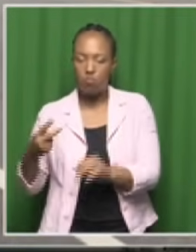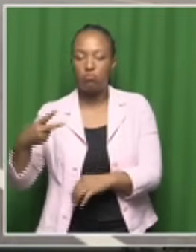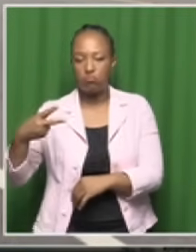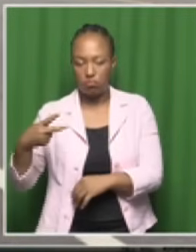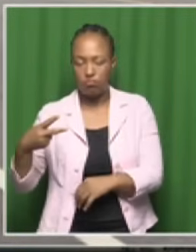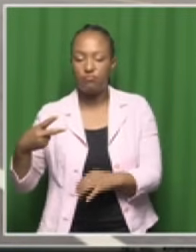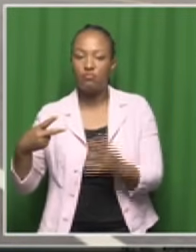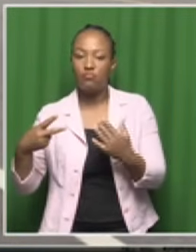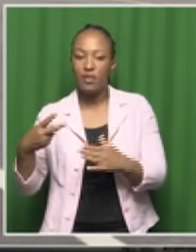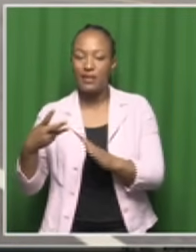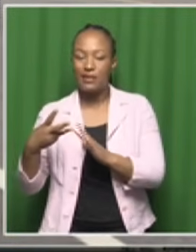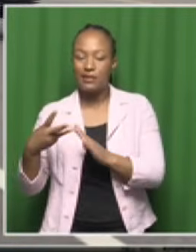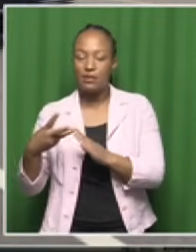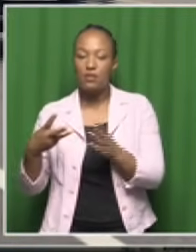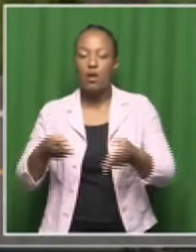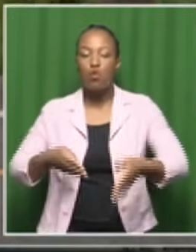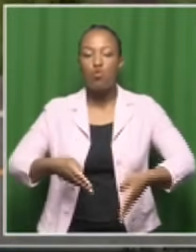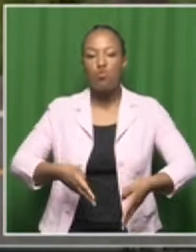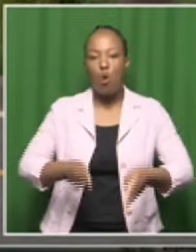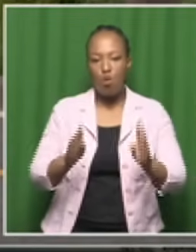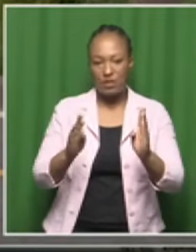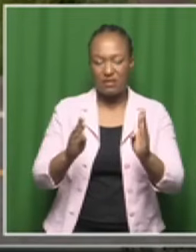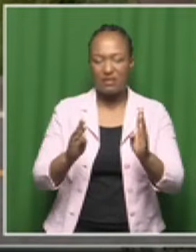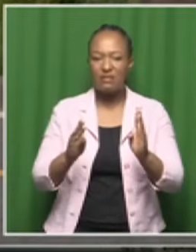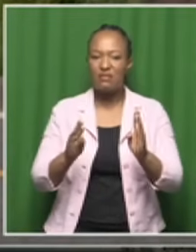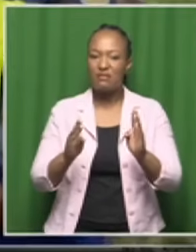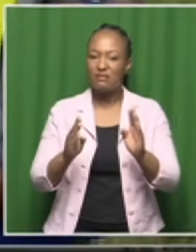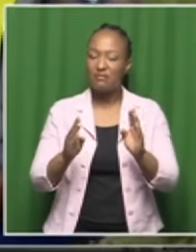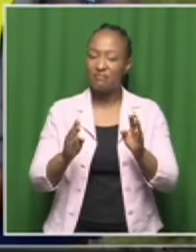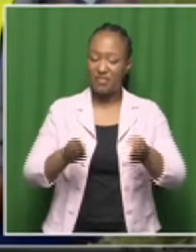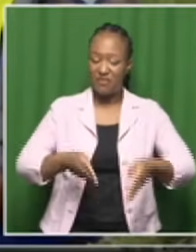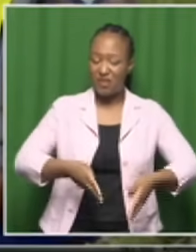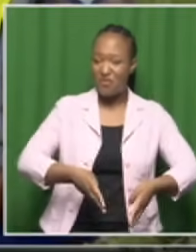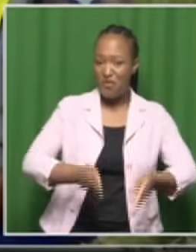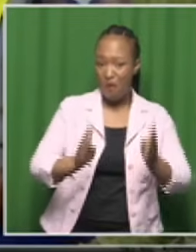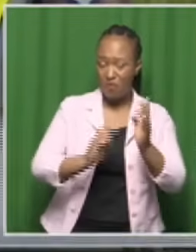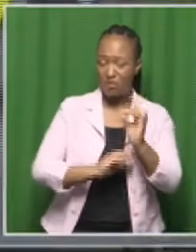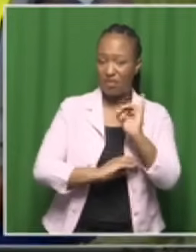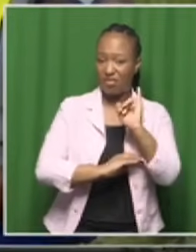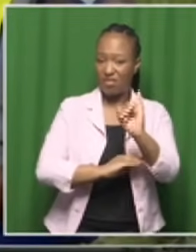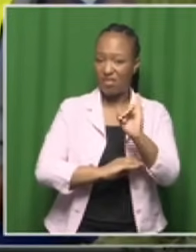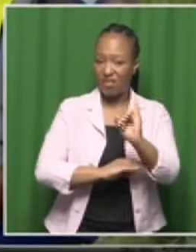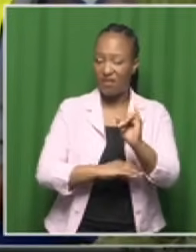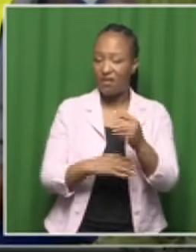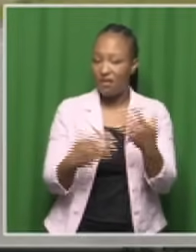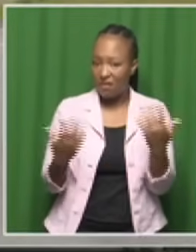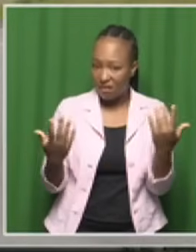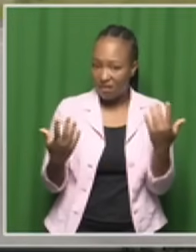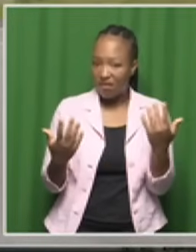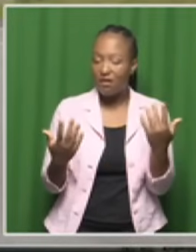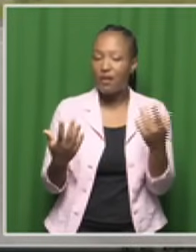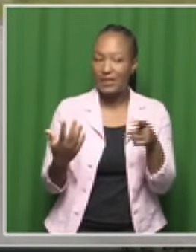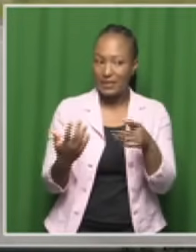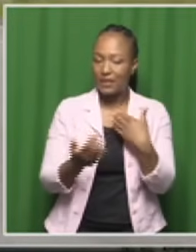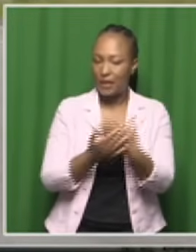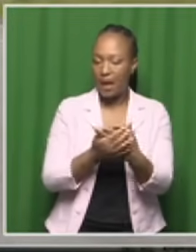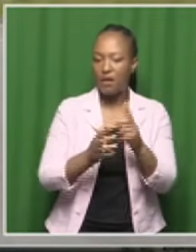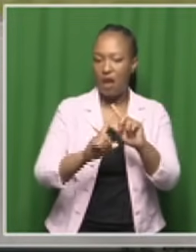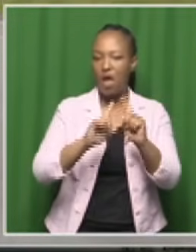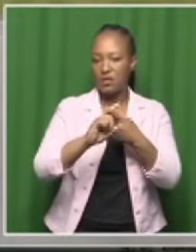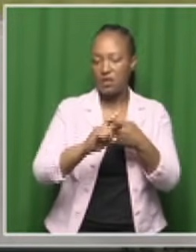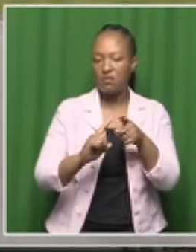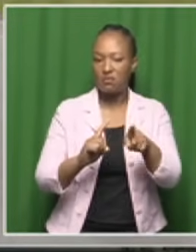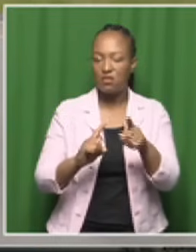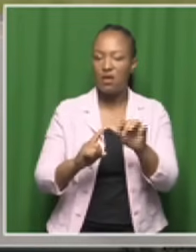of infrastructure, road infrastructure. So what role does road infrastructure play in terms of preventing road accidents? And what are some of the